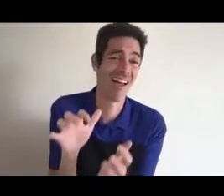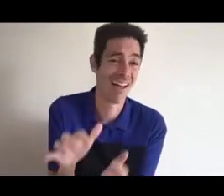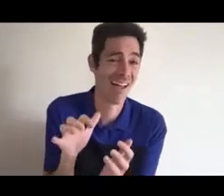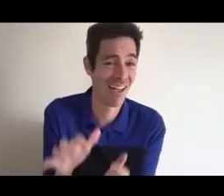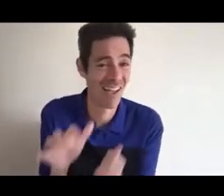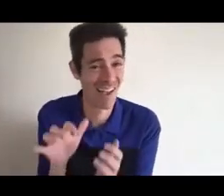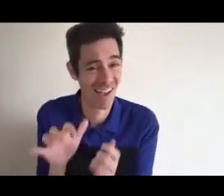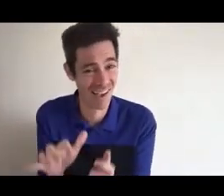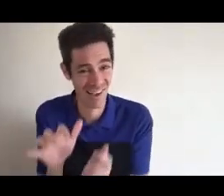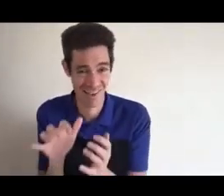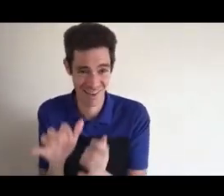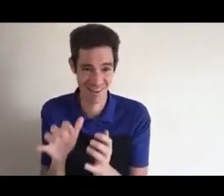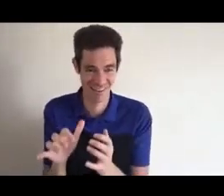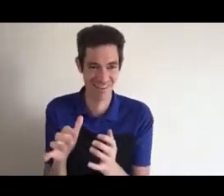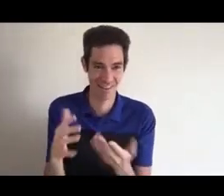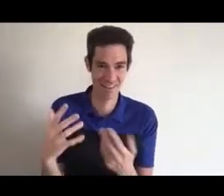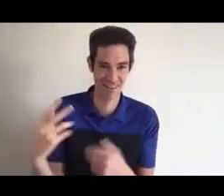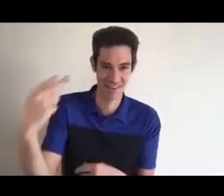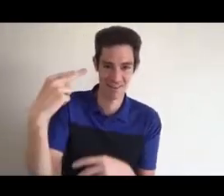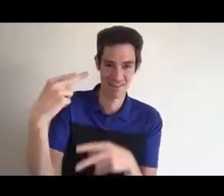They laugh at me